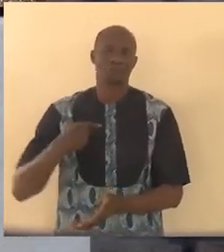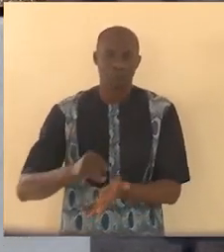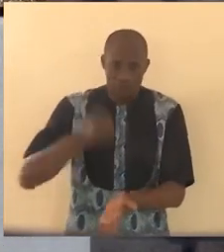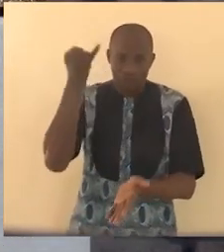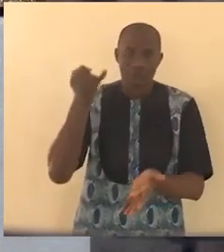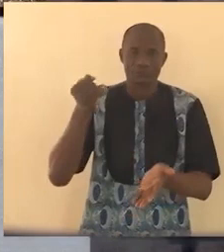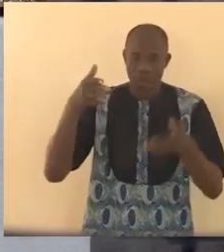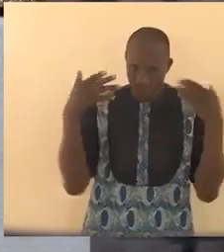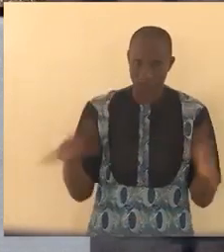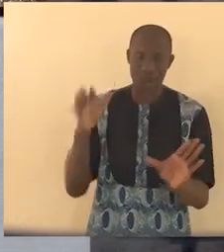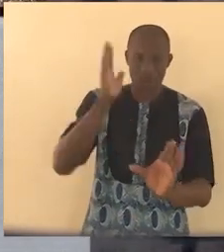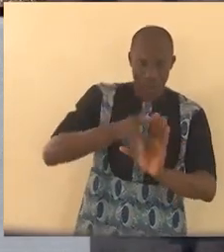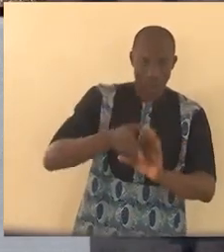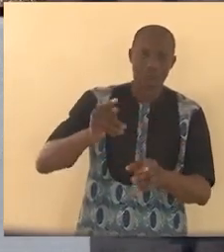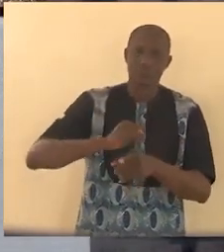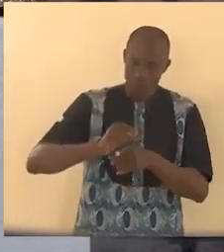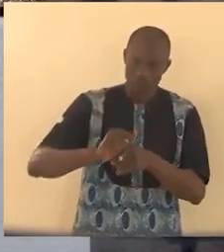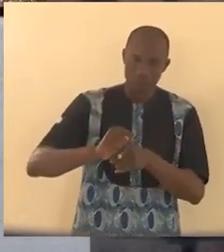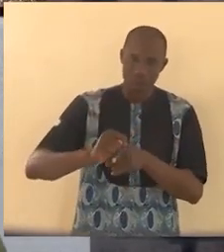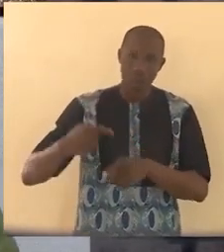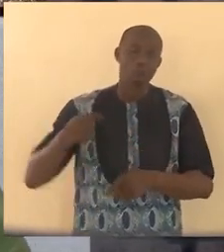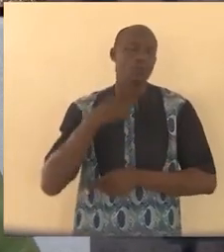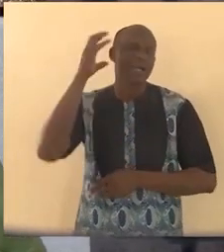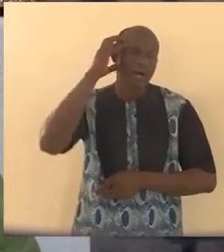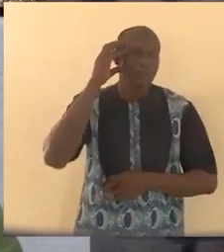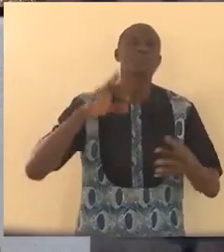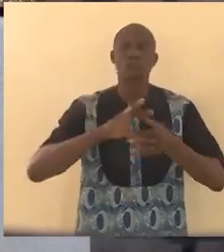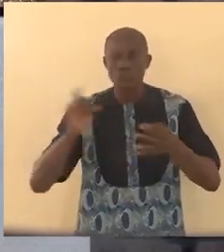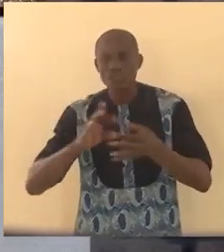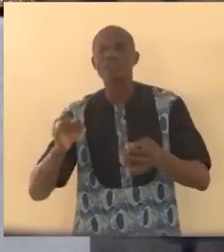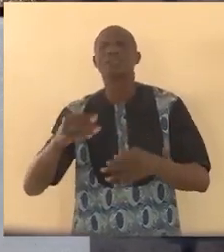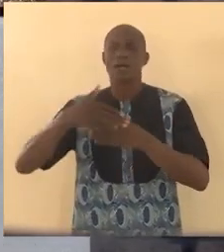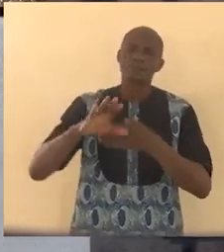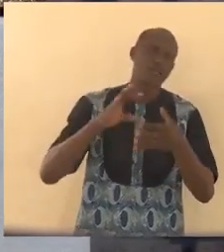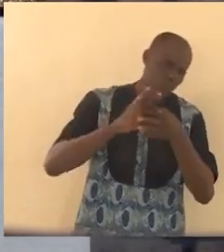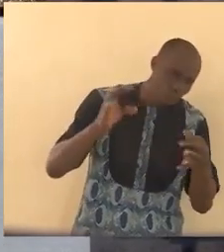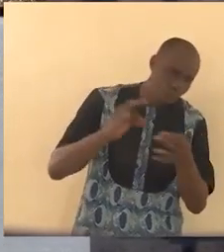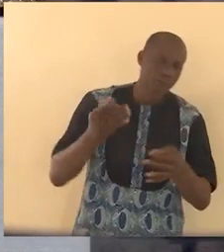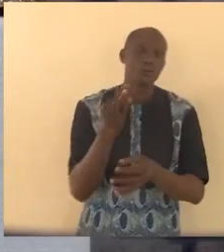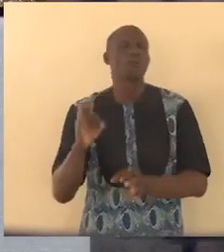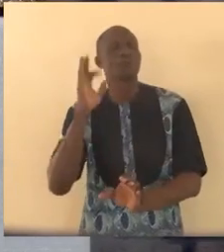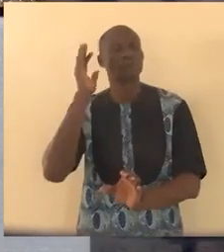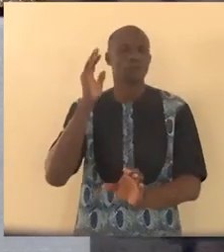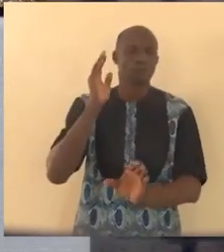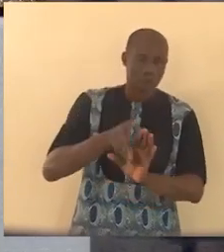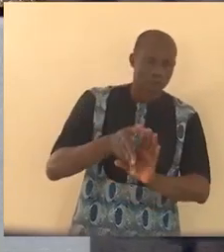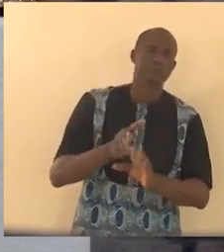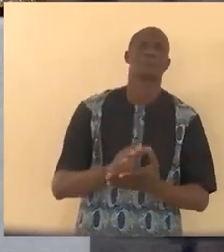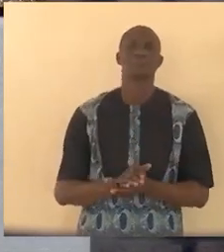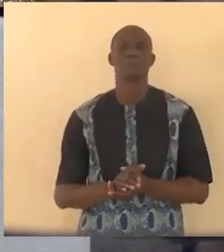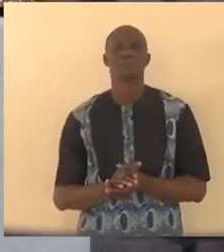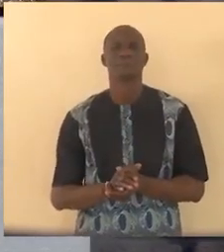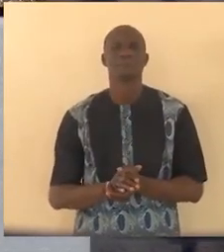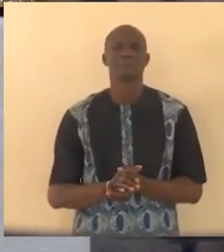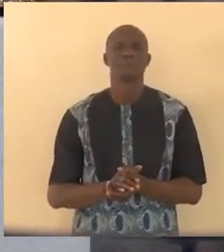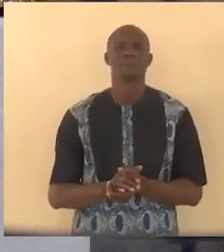We just finished our psychotrauma healing, and we heard story after story after story of trauma, right?